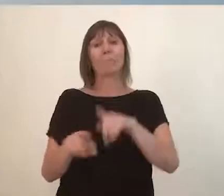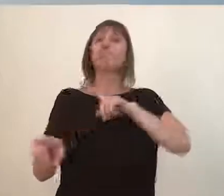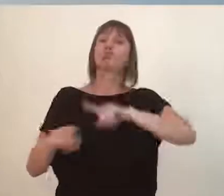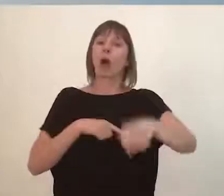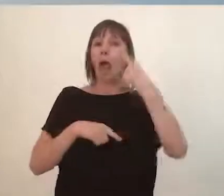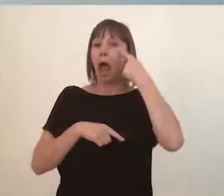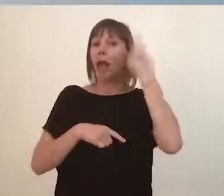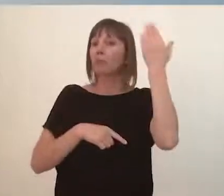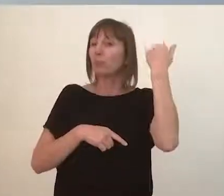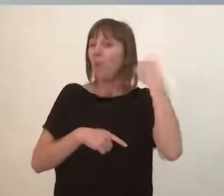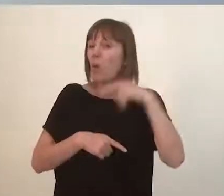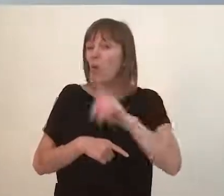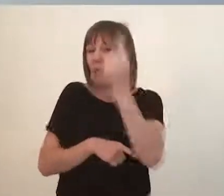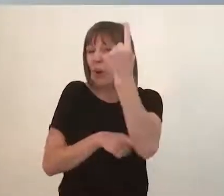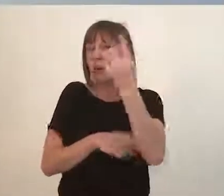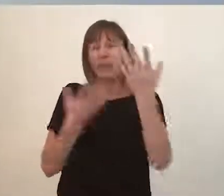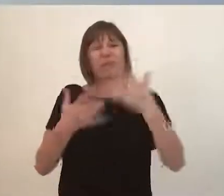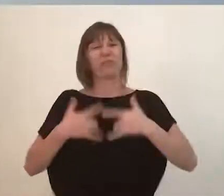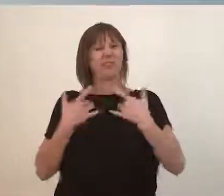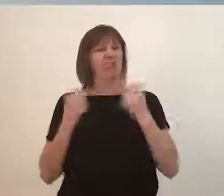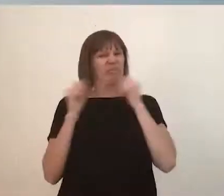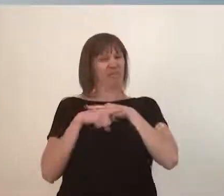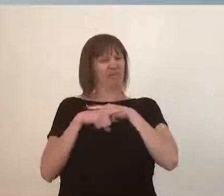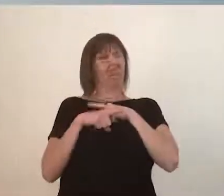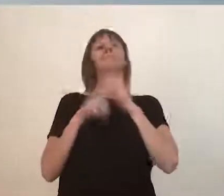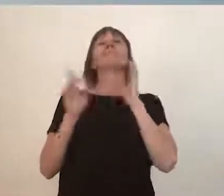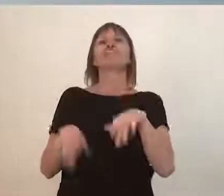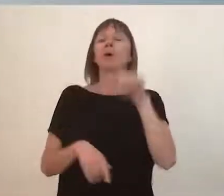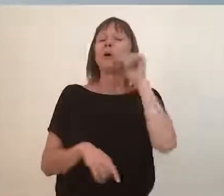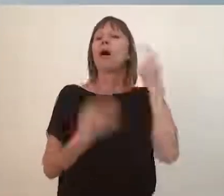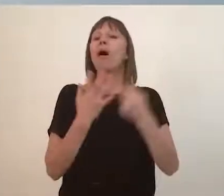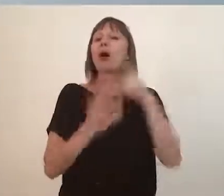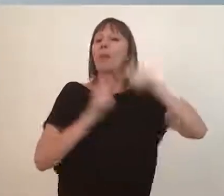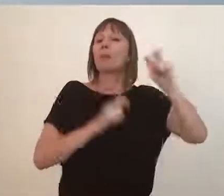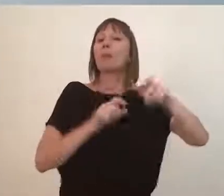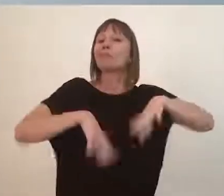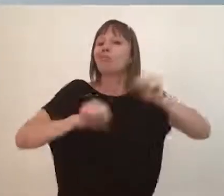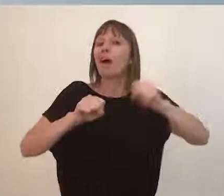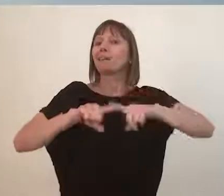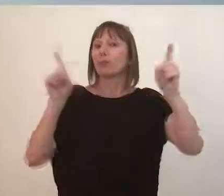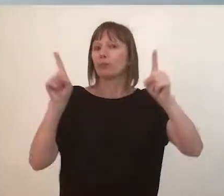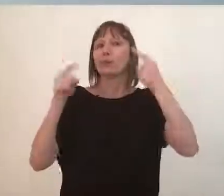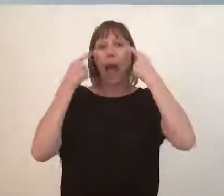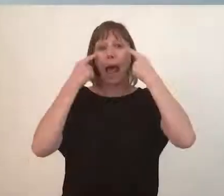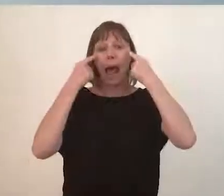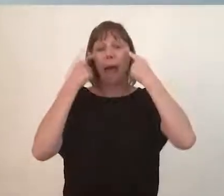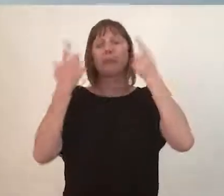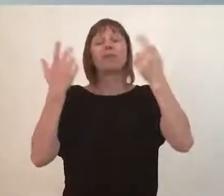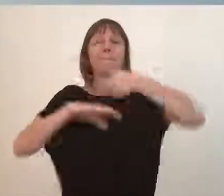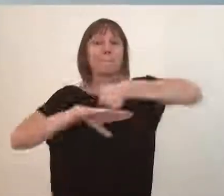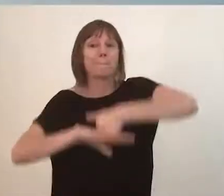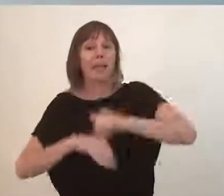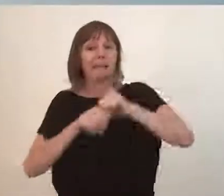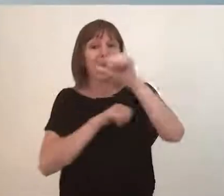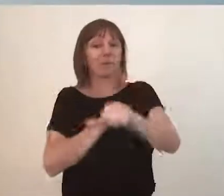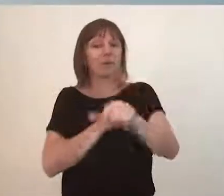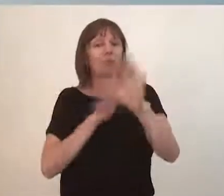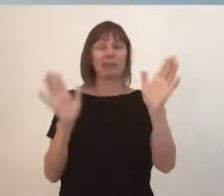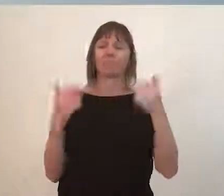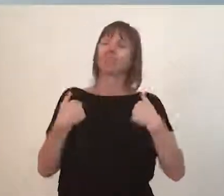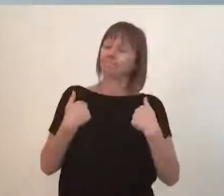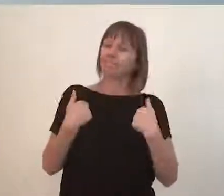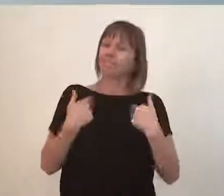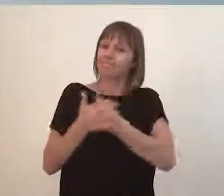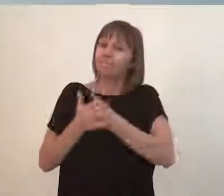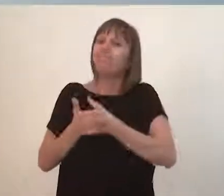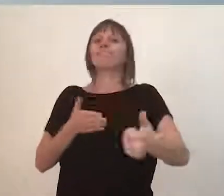always done it like this. I've tried to do my eyes first, but it just felt weird. And so I know other people start on their eyes and